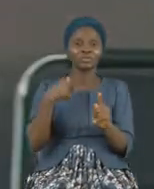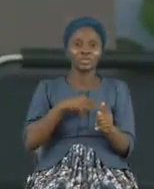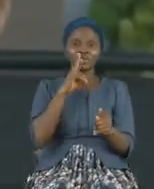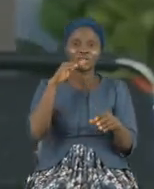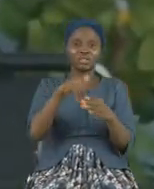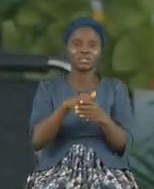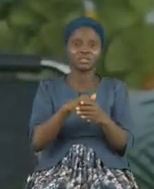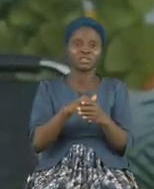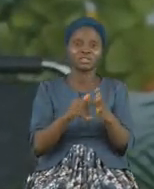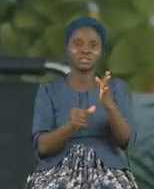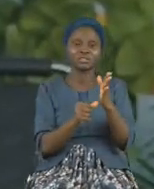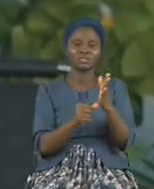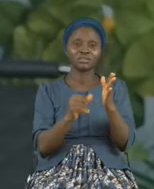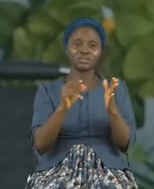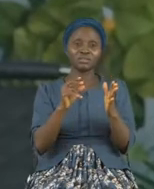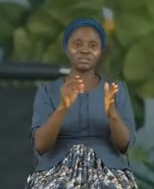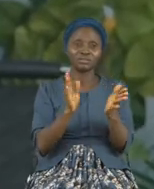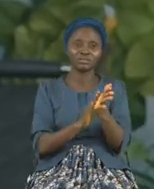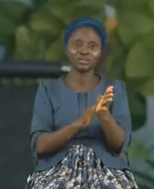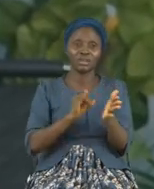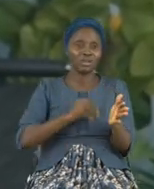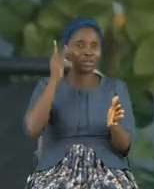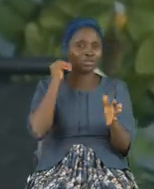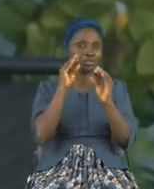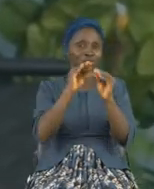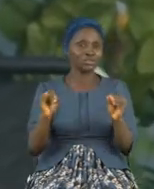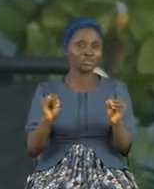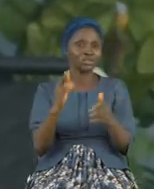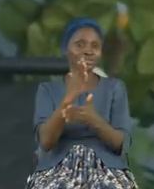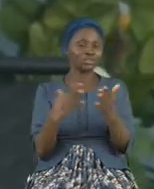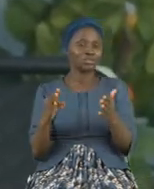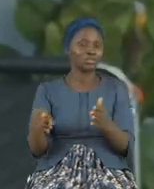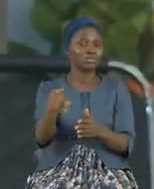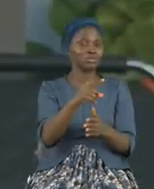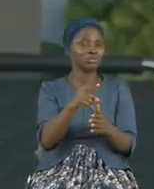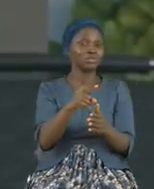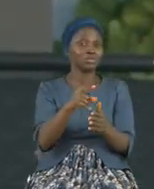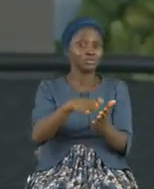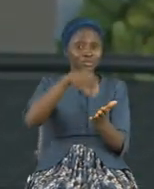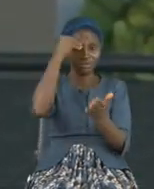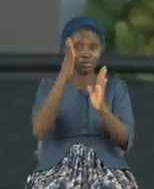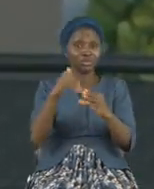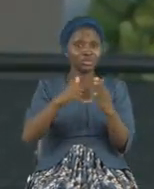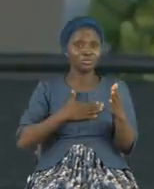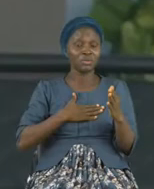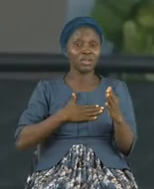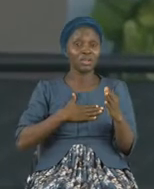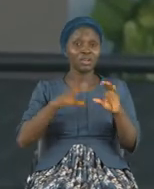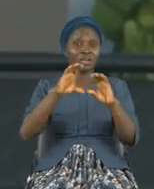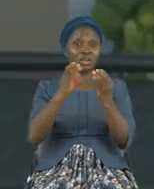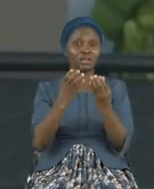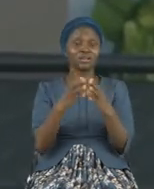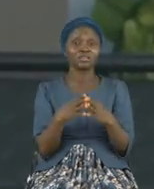was teaching. There are some of those students in my class, they just didn't have